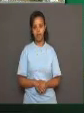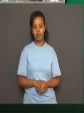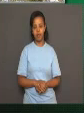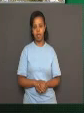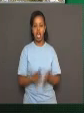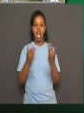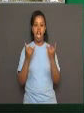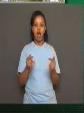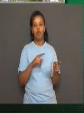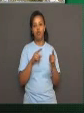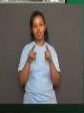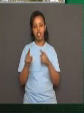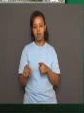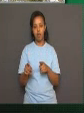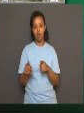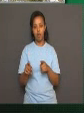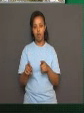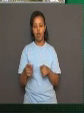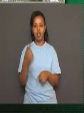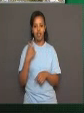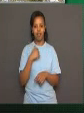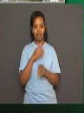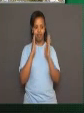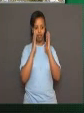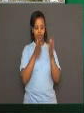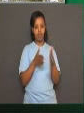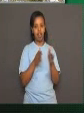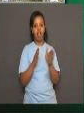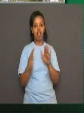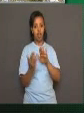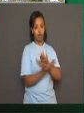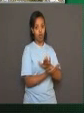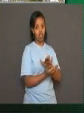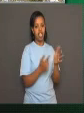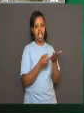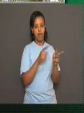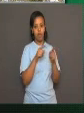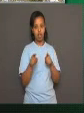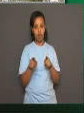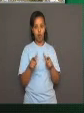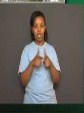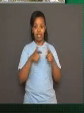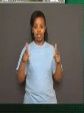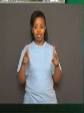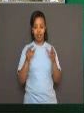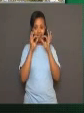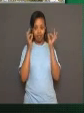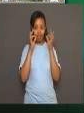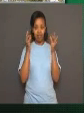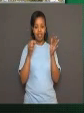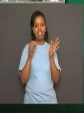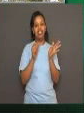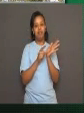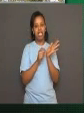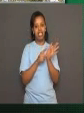Let us now turn our attention to the list of big cats with unmarked fur.